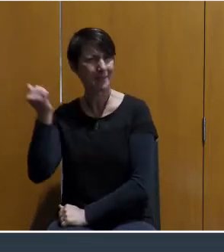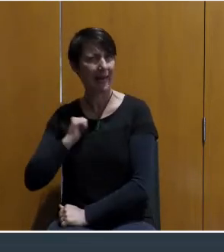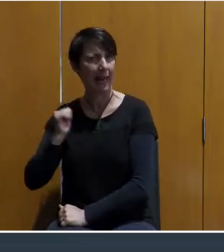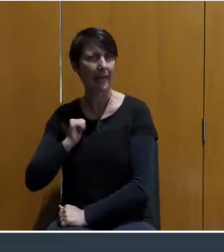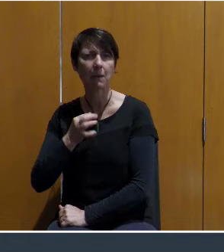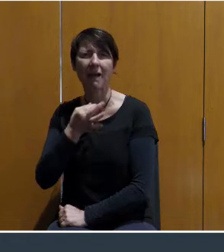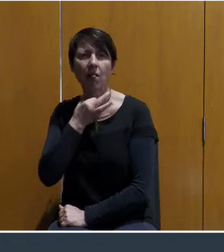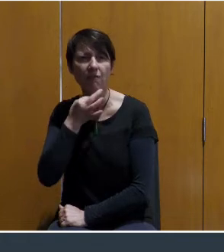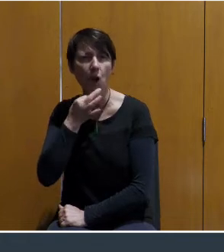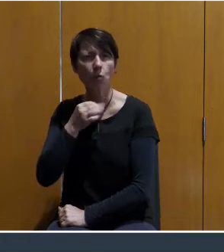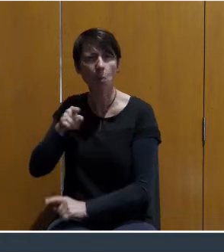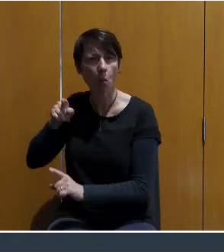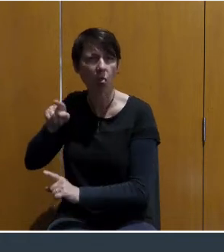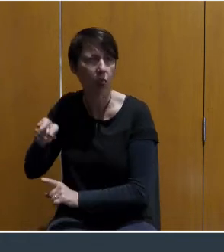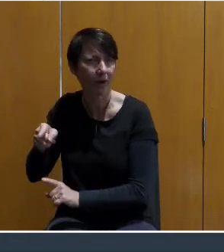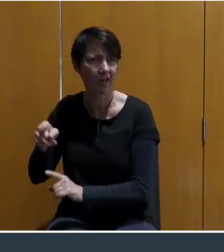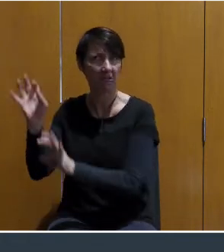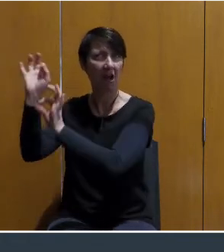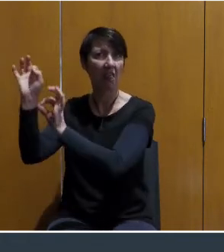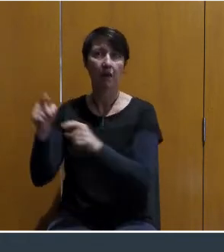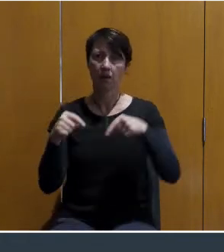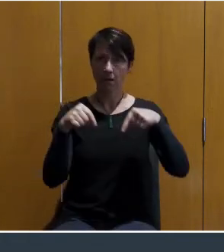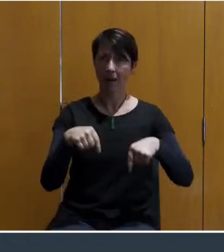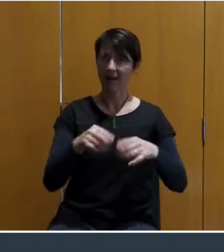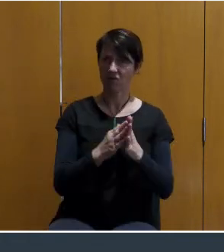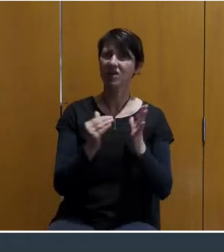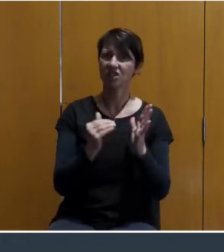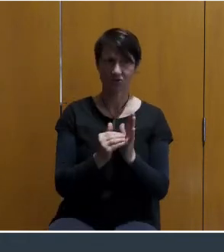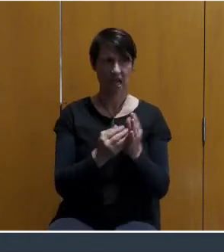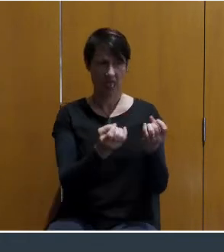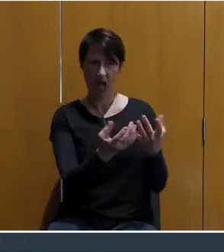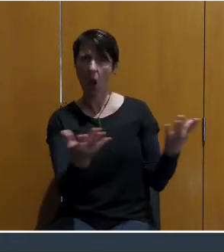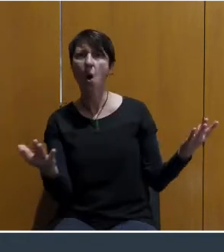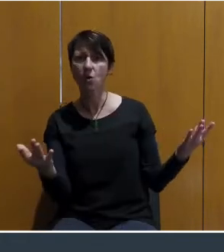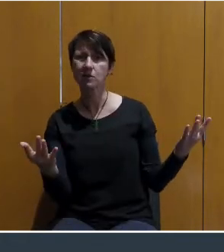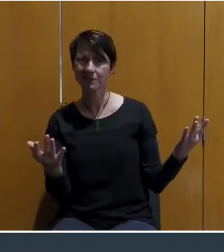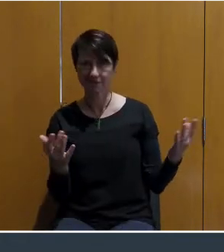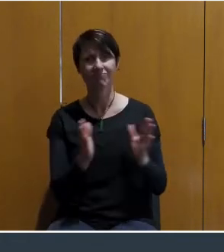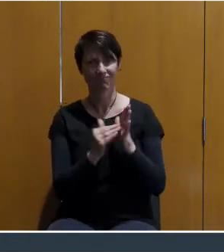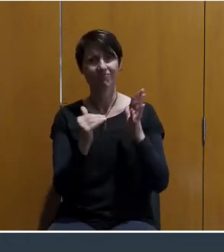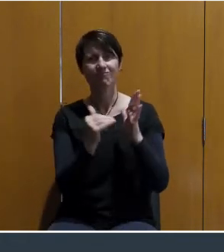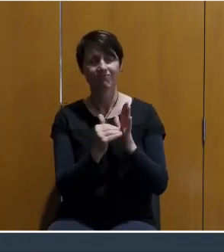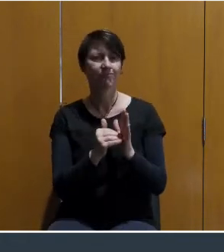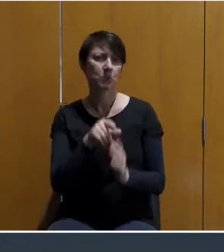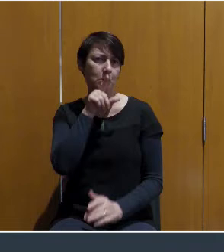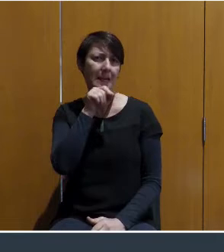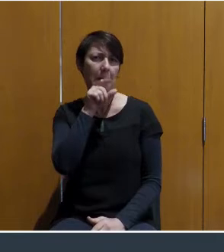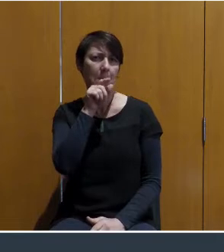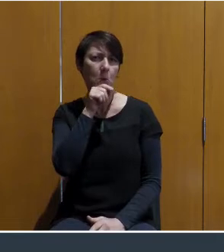feel like it's commonplace in New Zealand to hear about native species being critically endangered or even